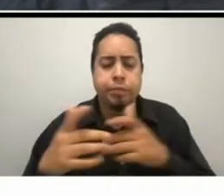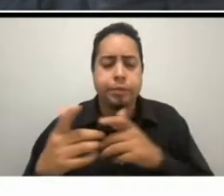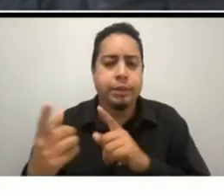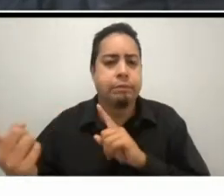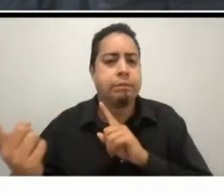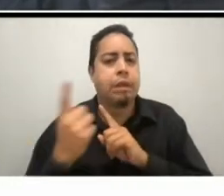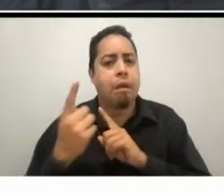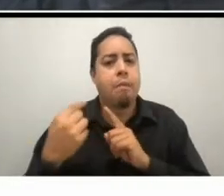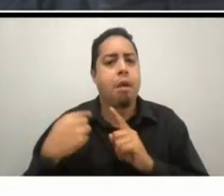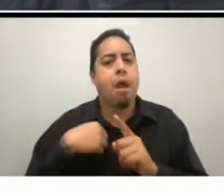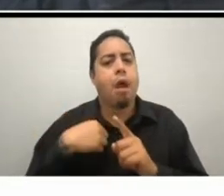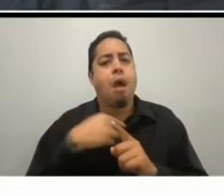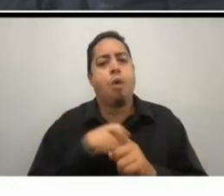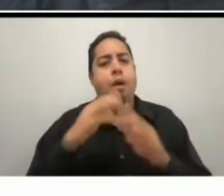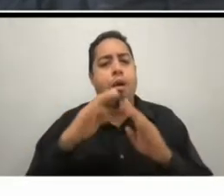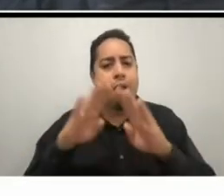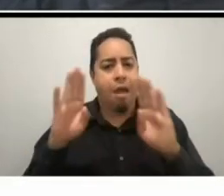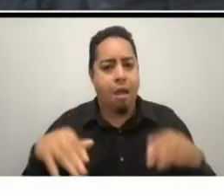they have had